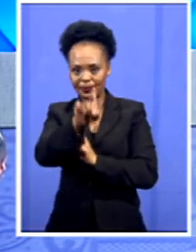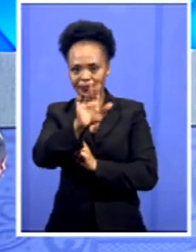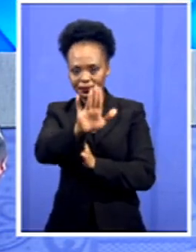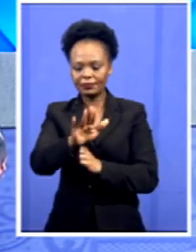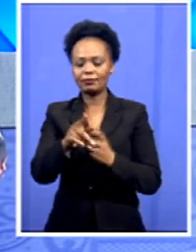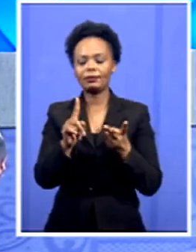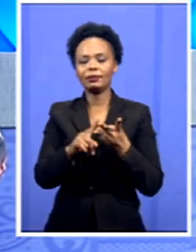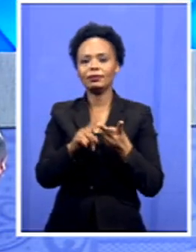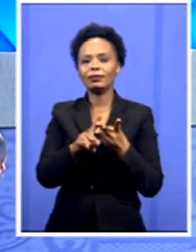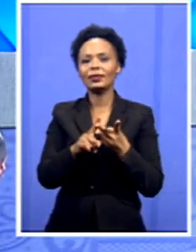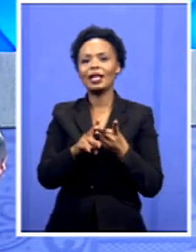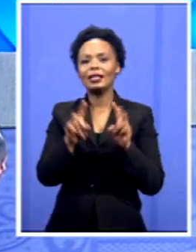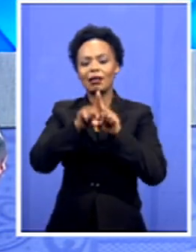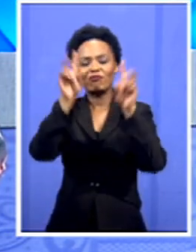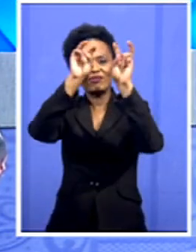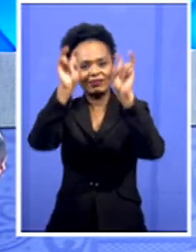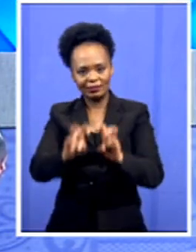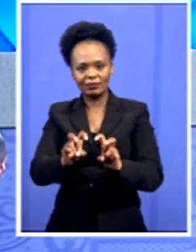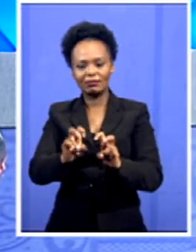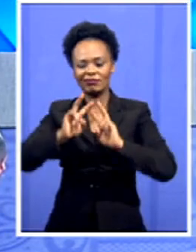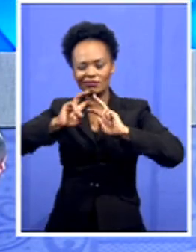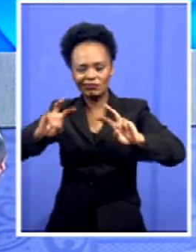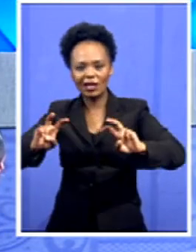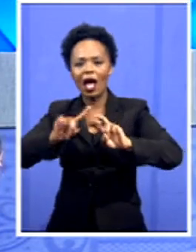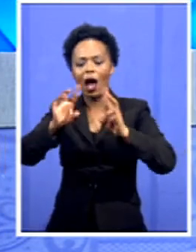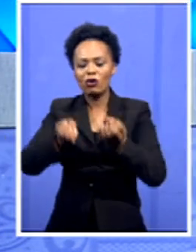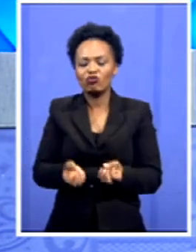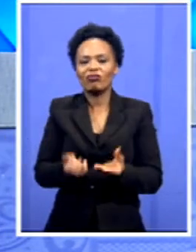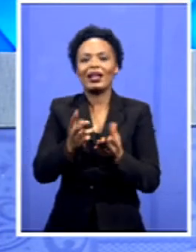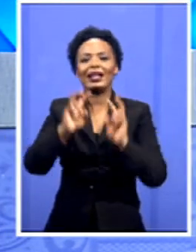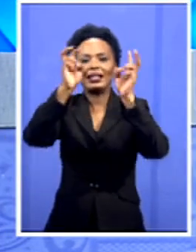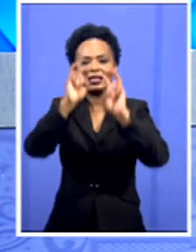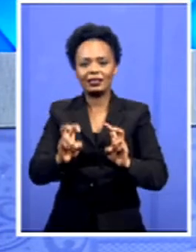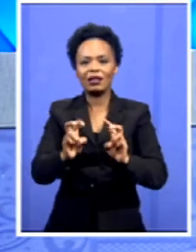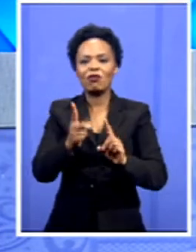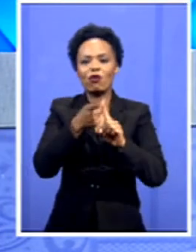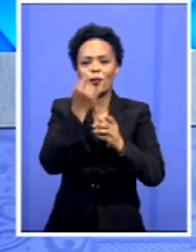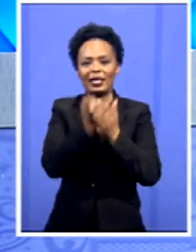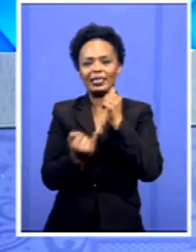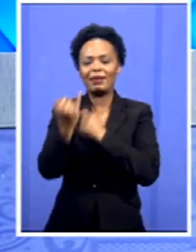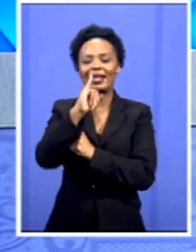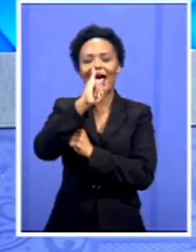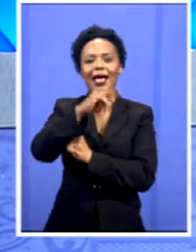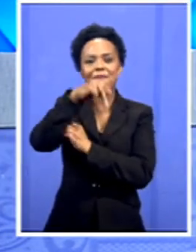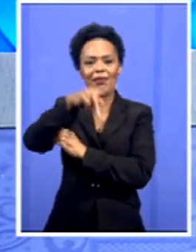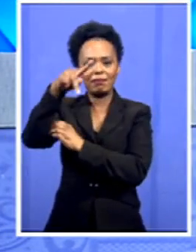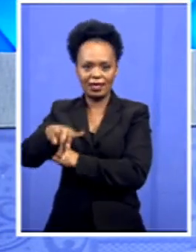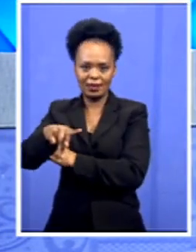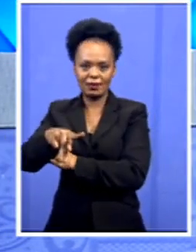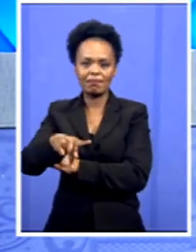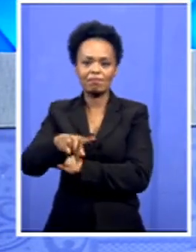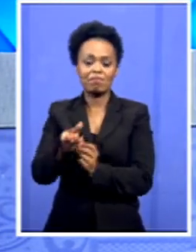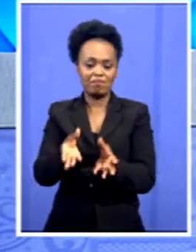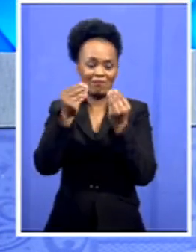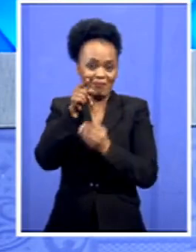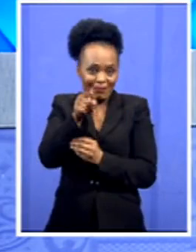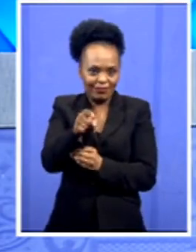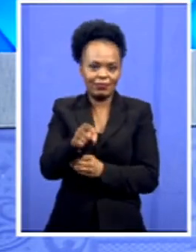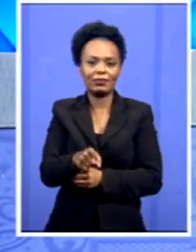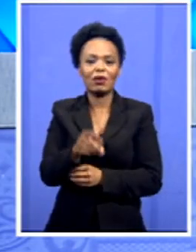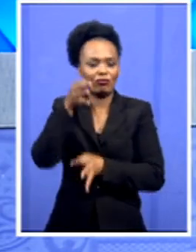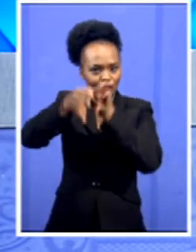also energy, investigating ways of procuring energy from independent power producers. So we'll get into